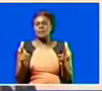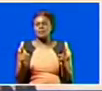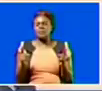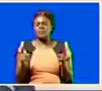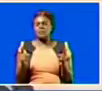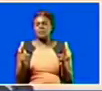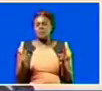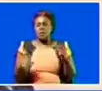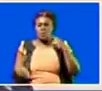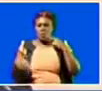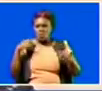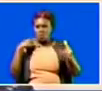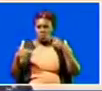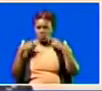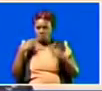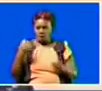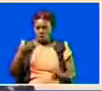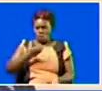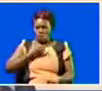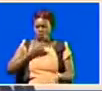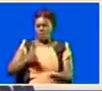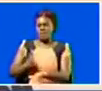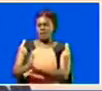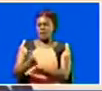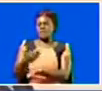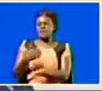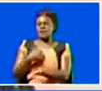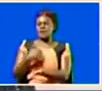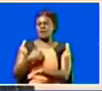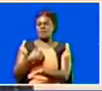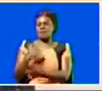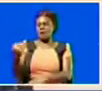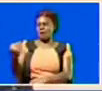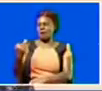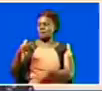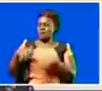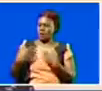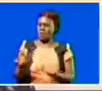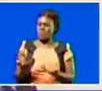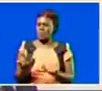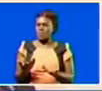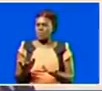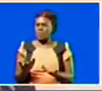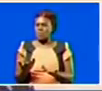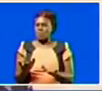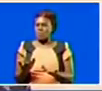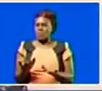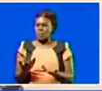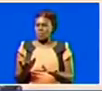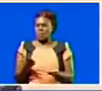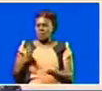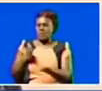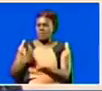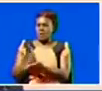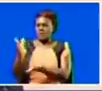the hotel also has its own rights. And the question we need to ask ourselves here is, where does the right